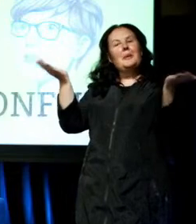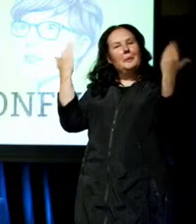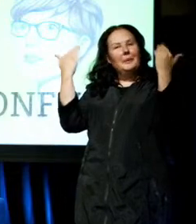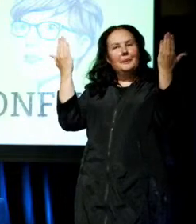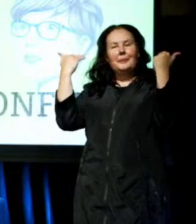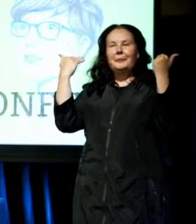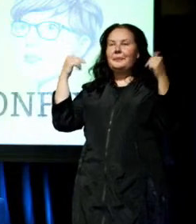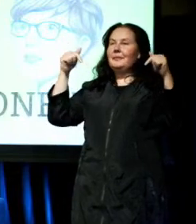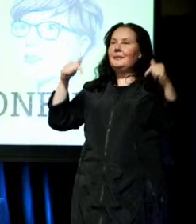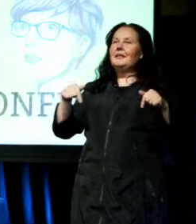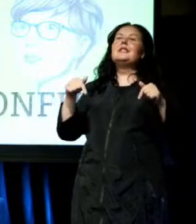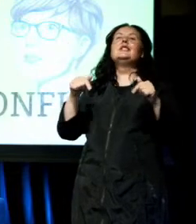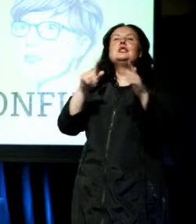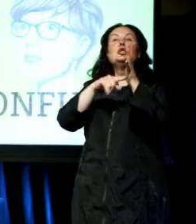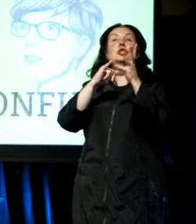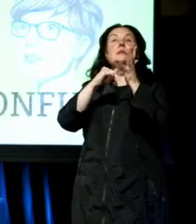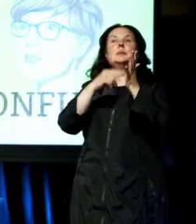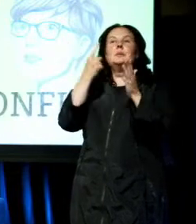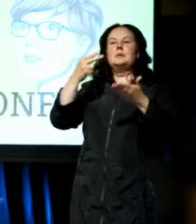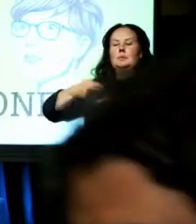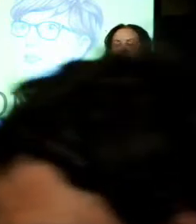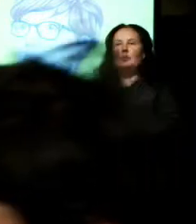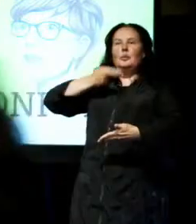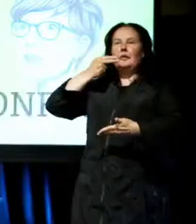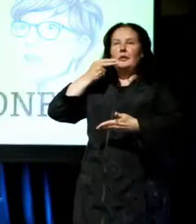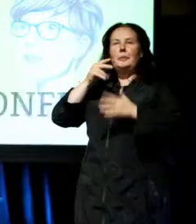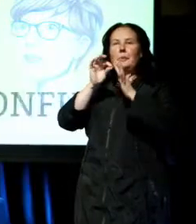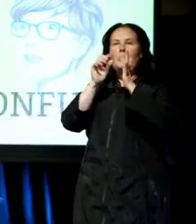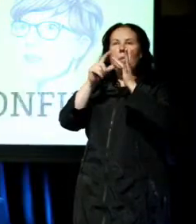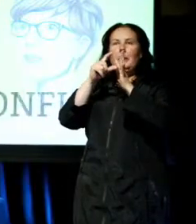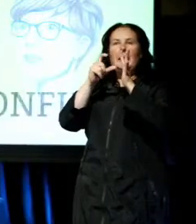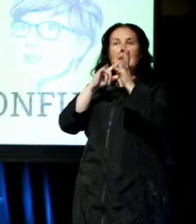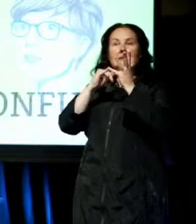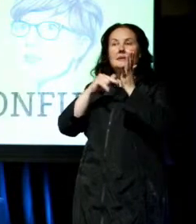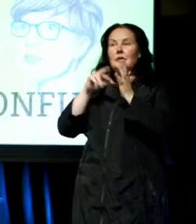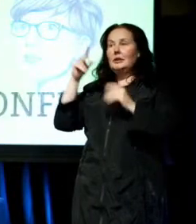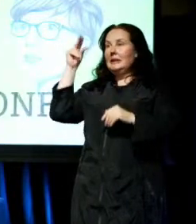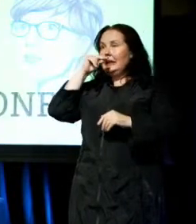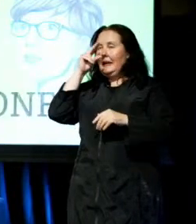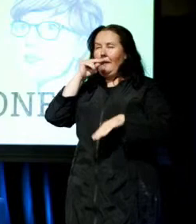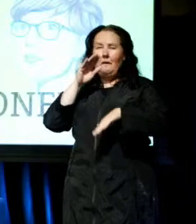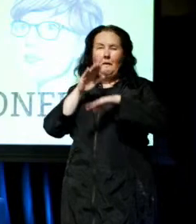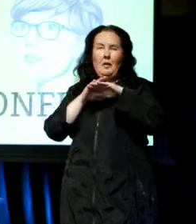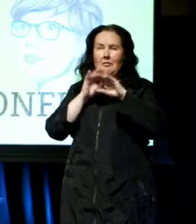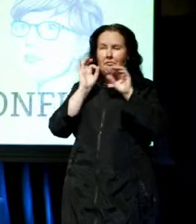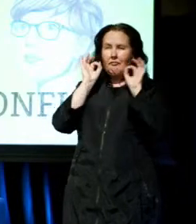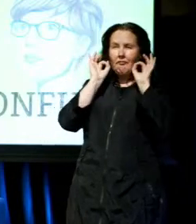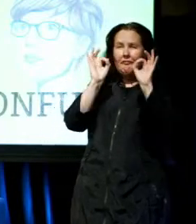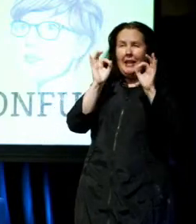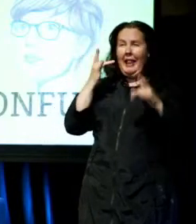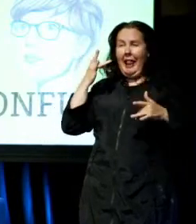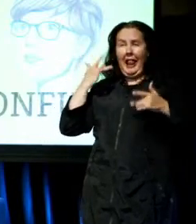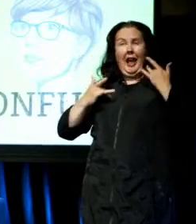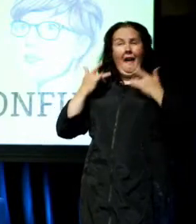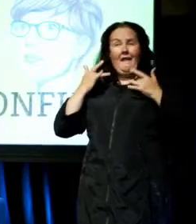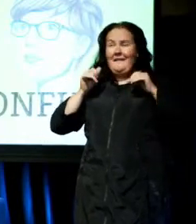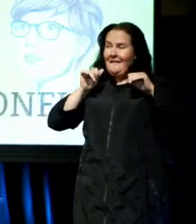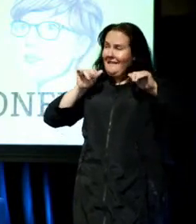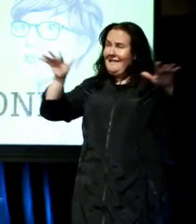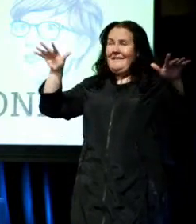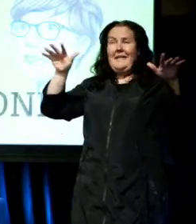Welcome to Just A Spoonful, the podcast that is young and fully sick and live for the first time.